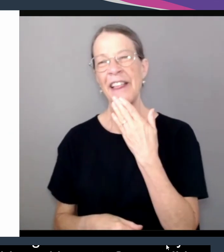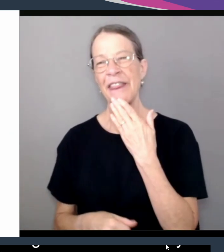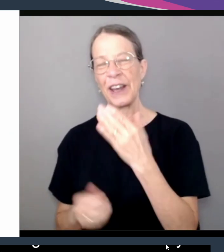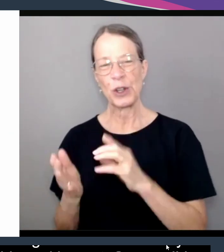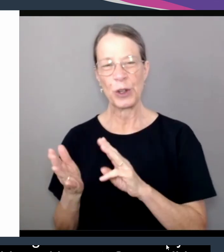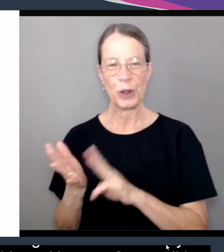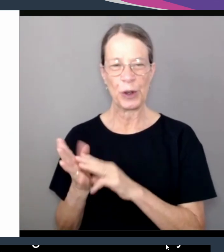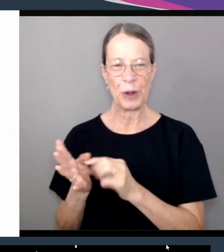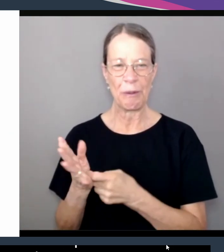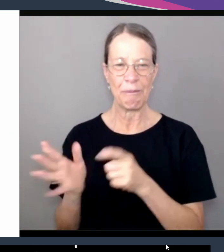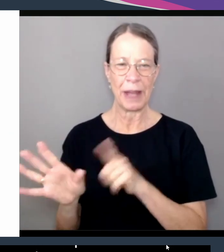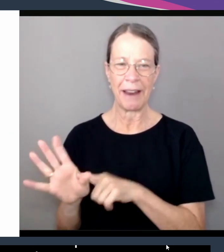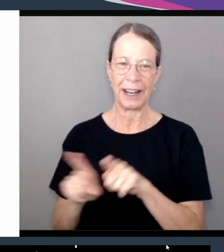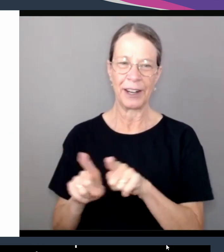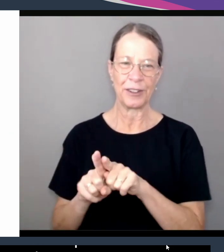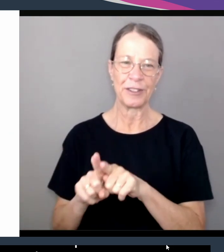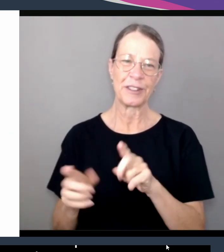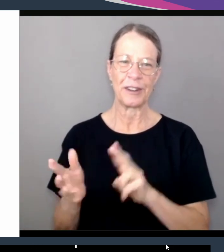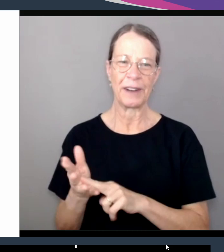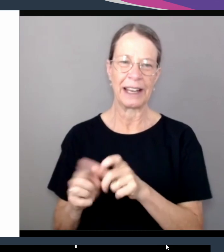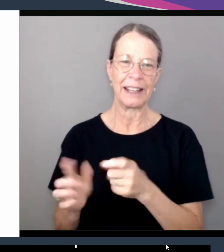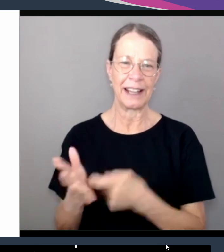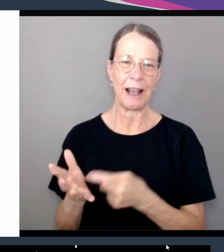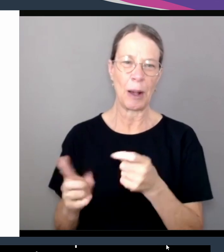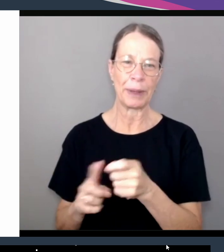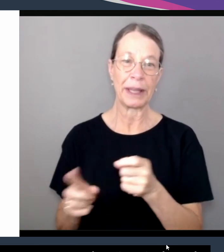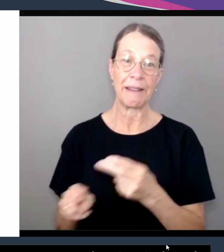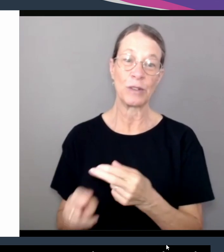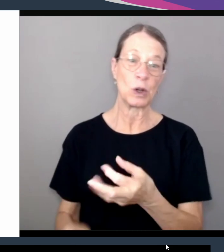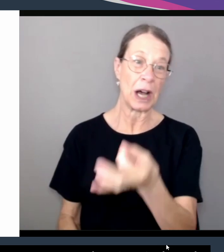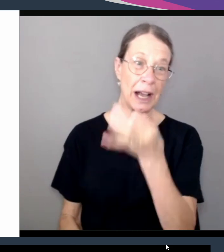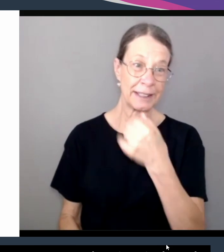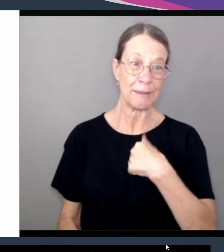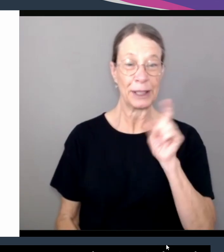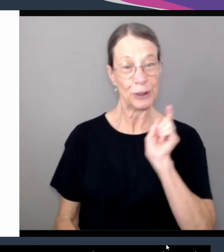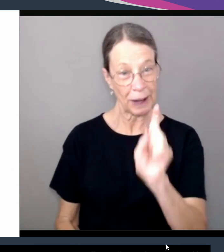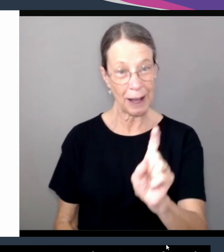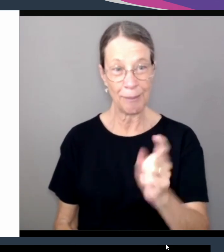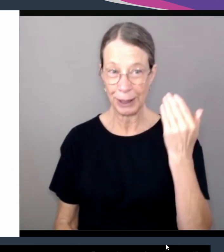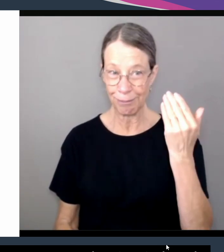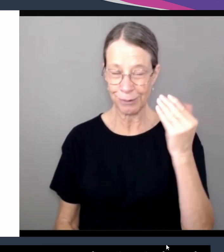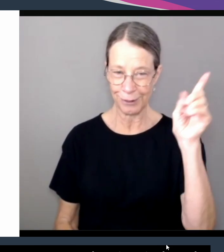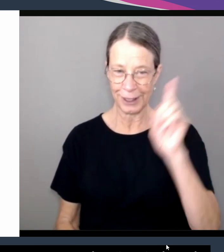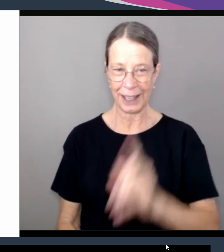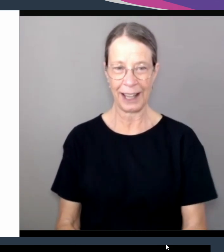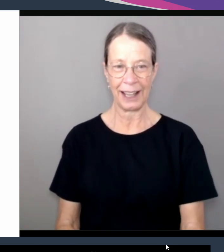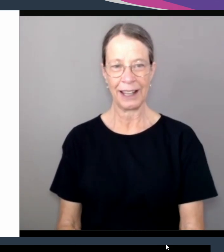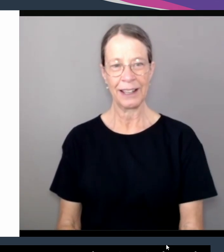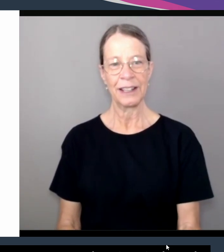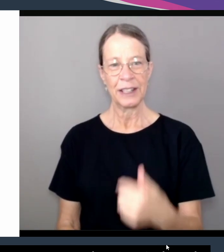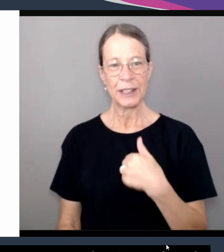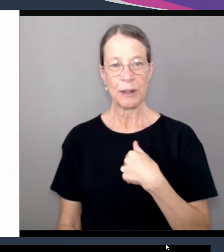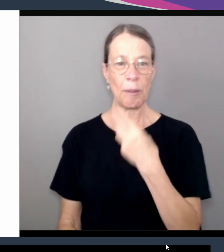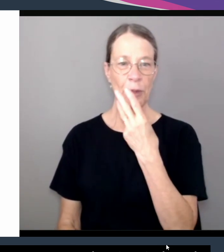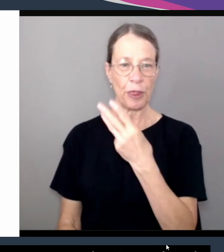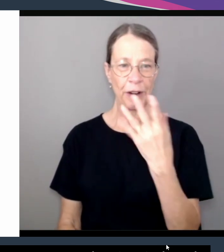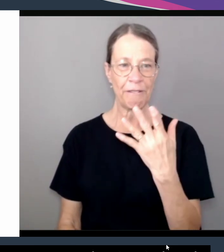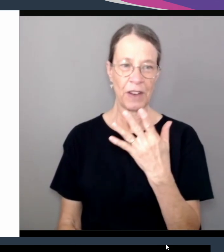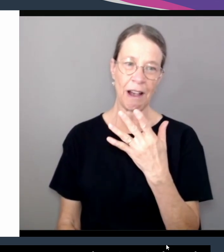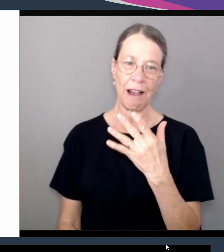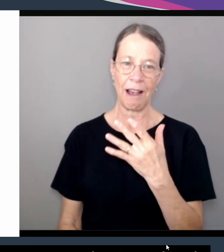Disability Research Partnership for inviting me to speak with you all today. I am a 35-year-old woman